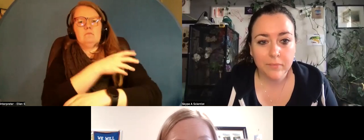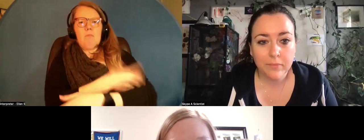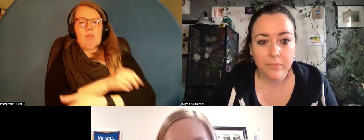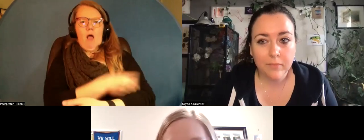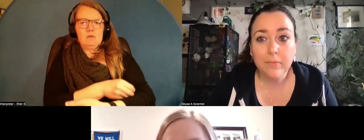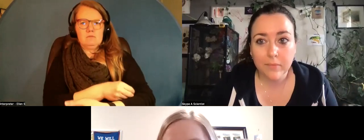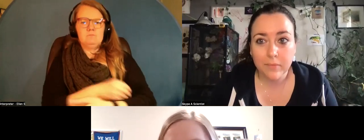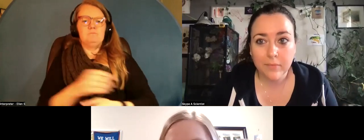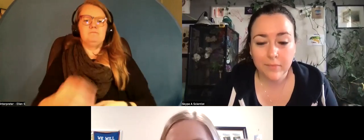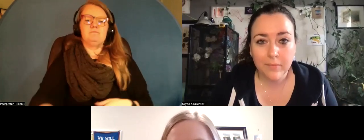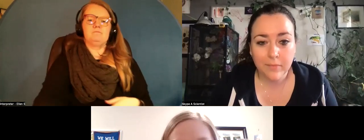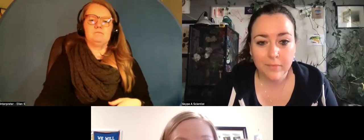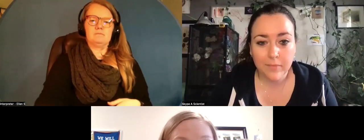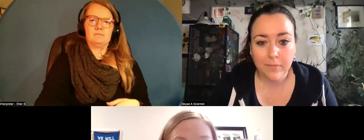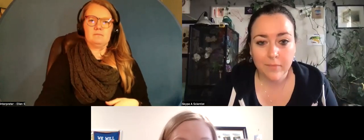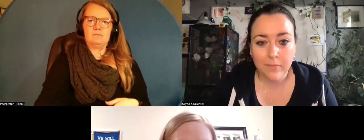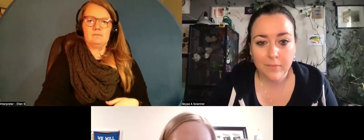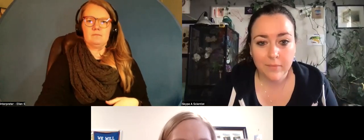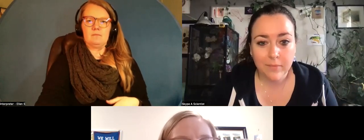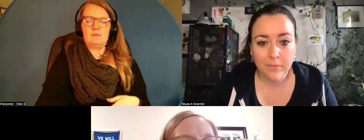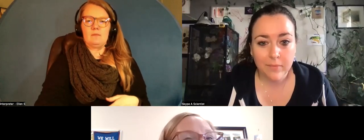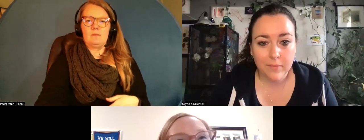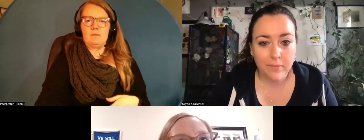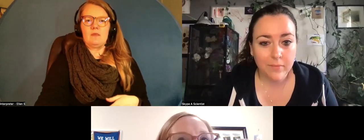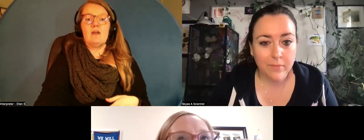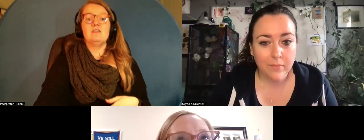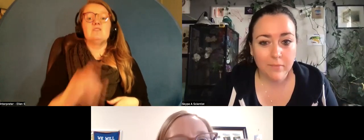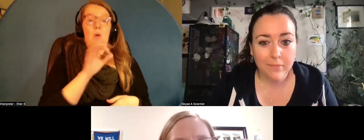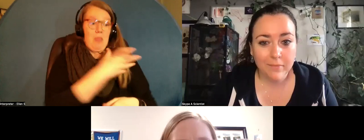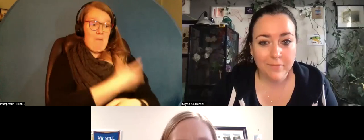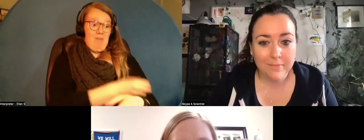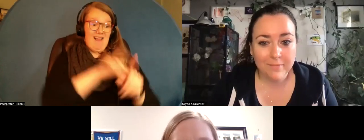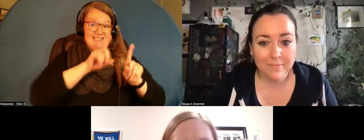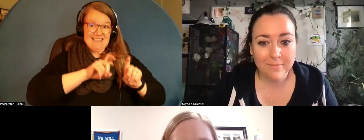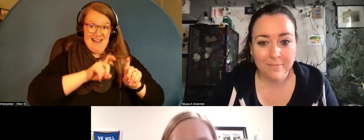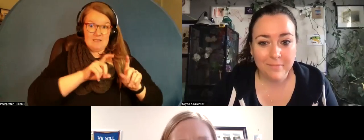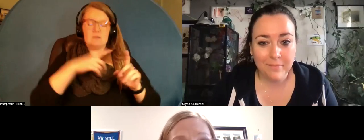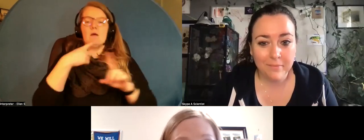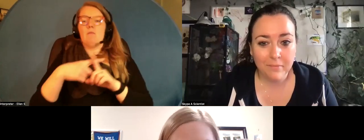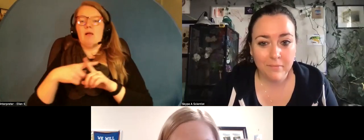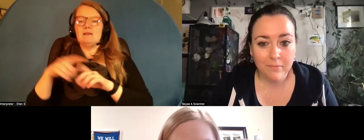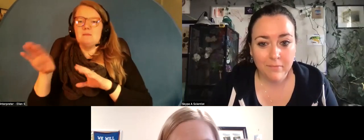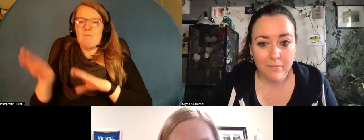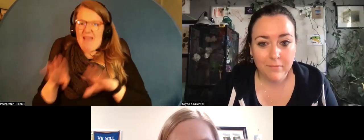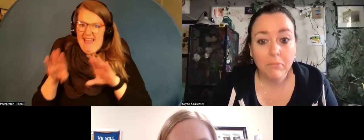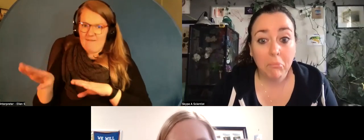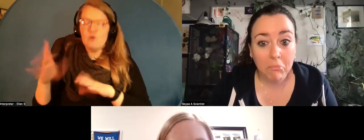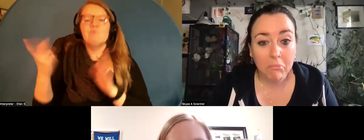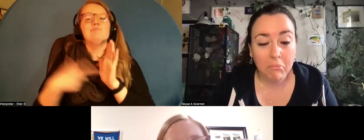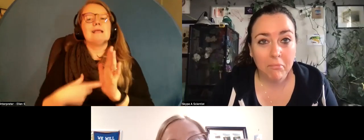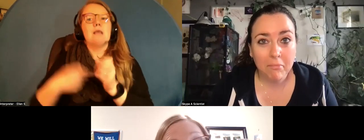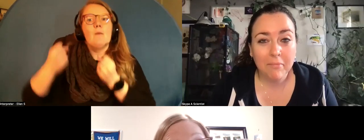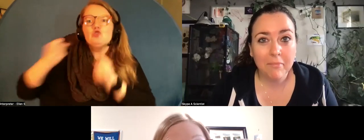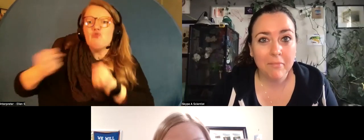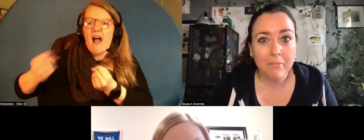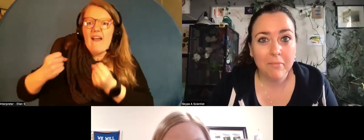see in your blood. And then they can look at behaviors. So I remember reading one study about aggressive driving behaviors,